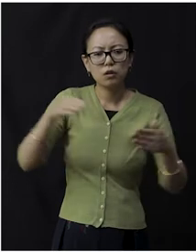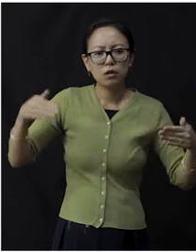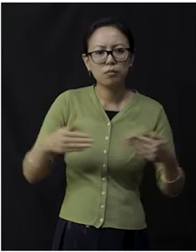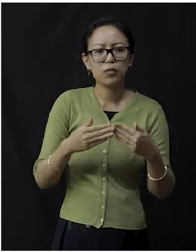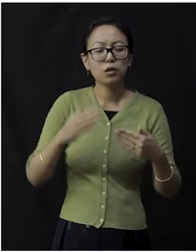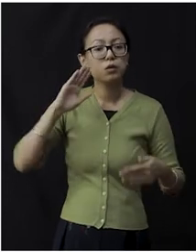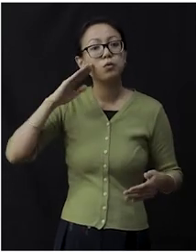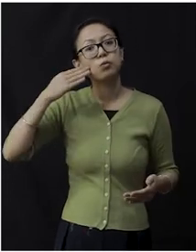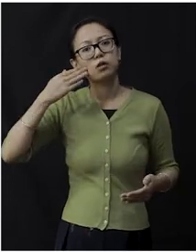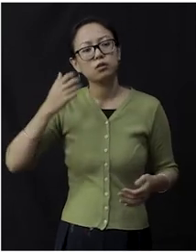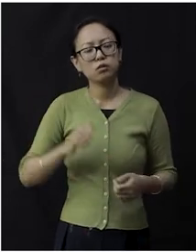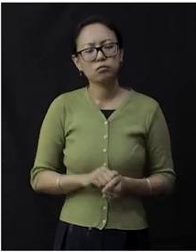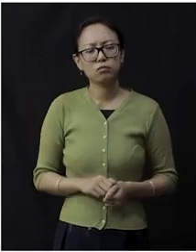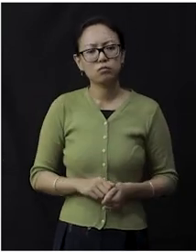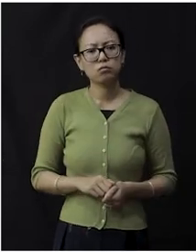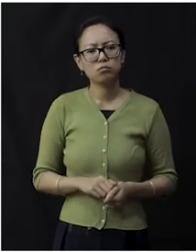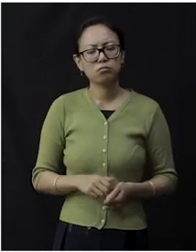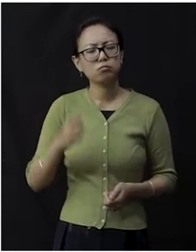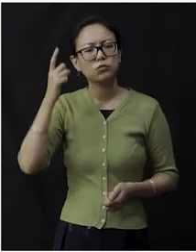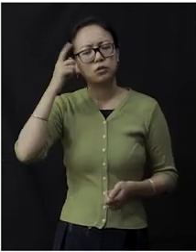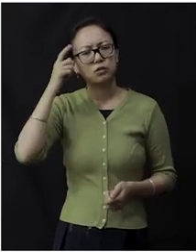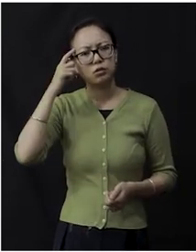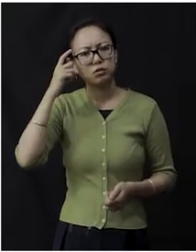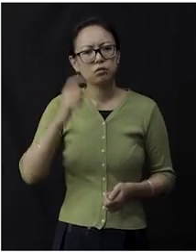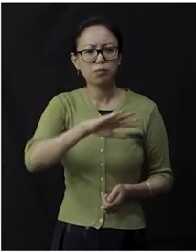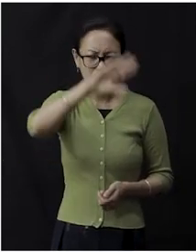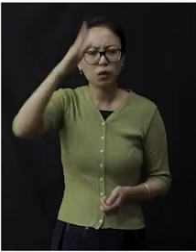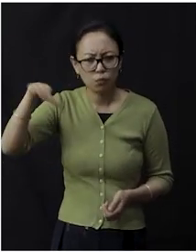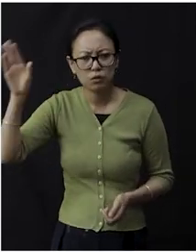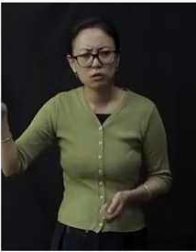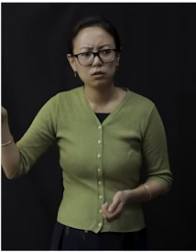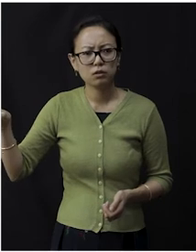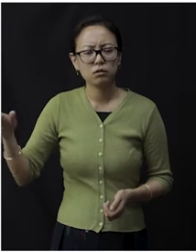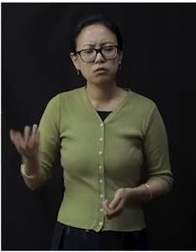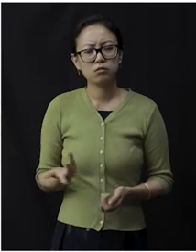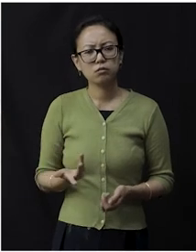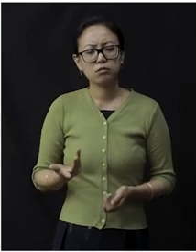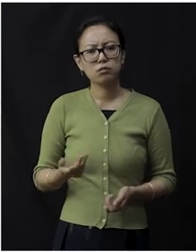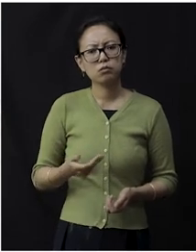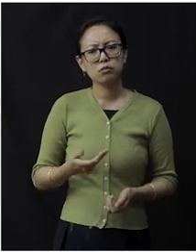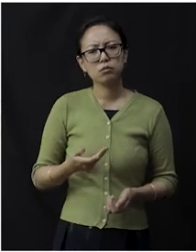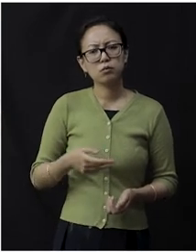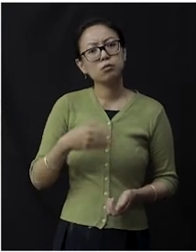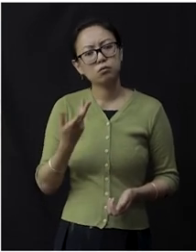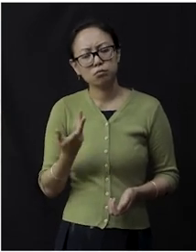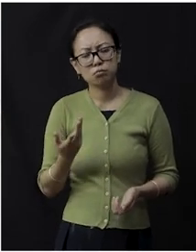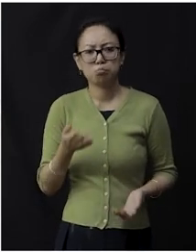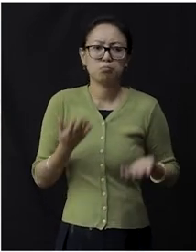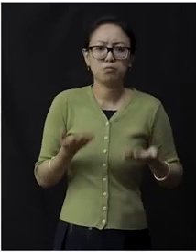was it? Was it a mountain? Or maybe the crocodile came home